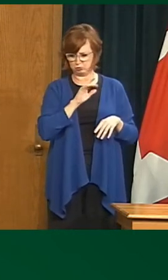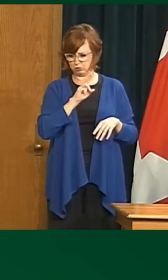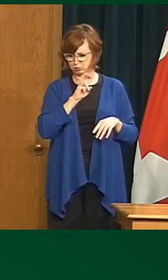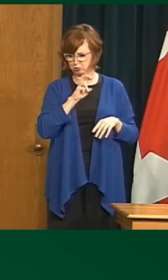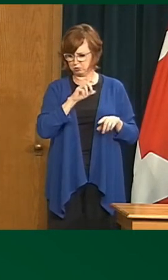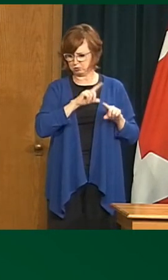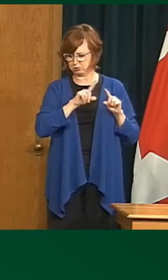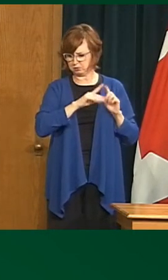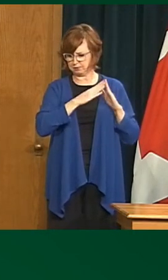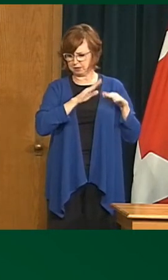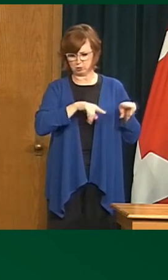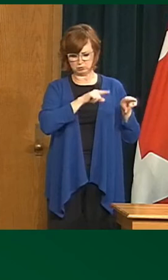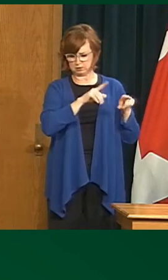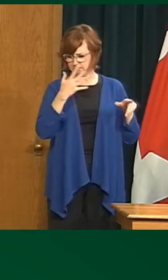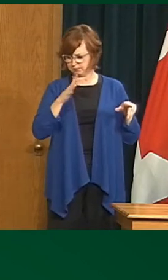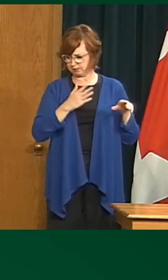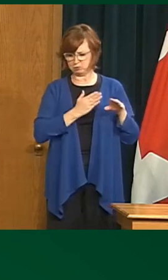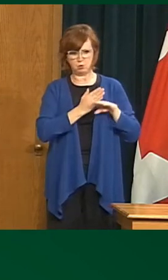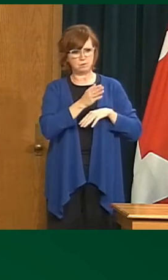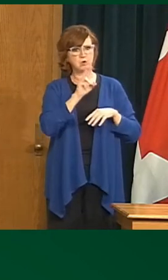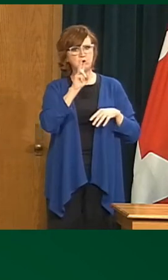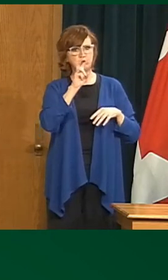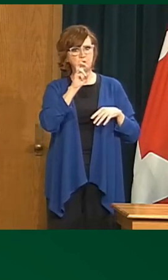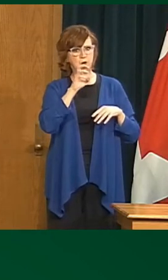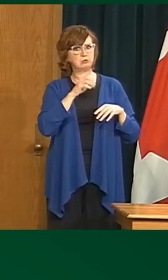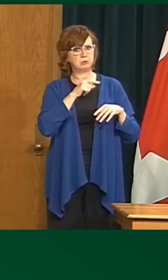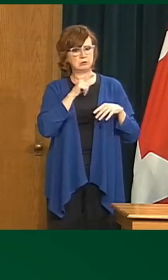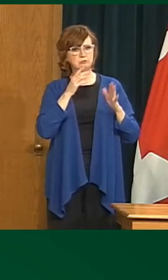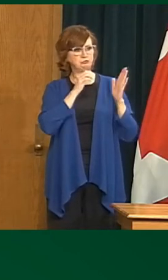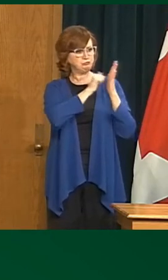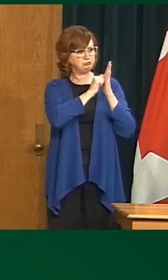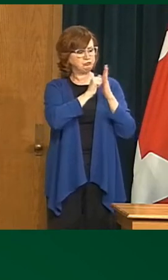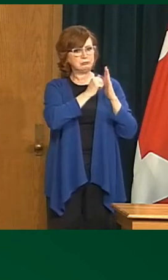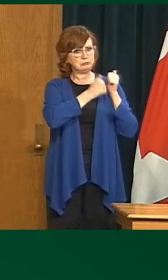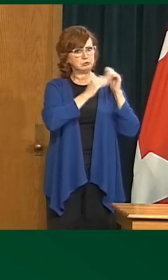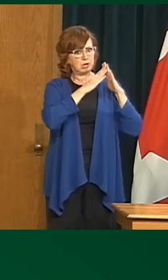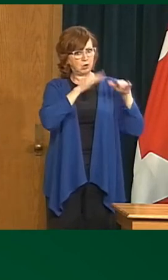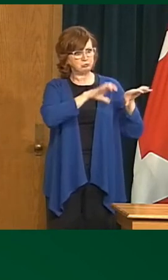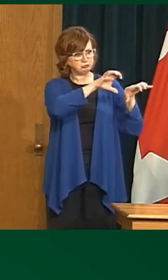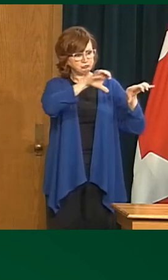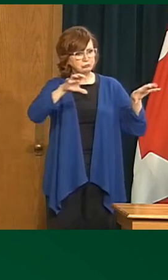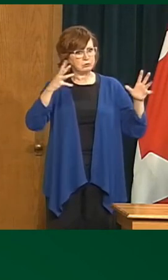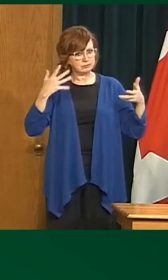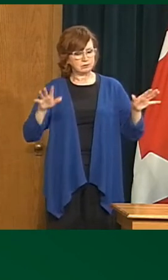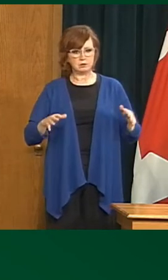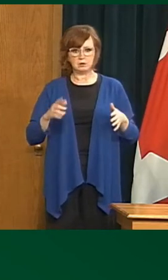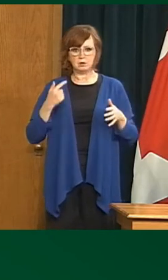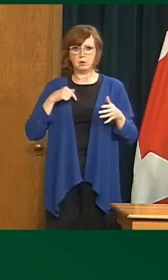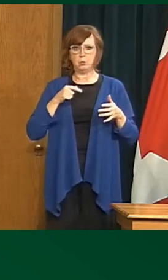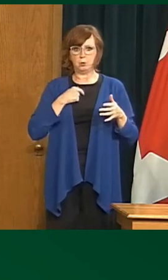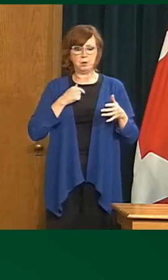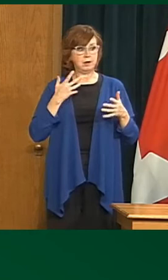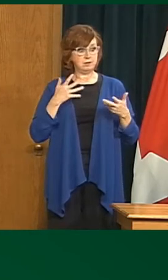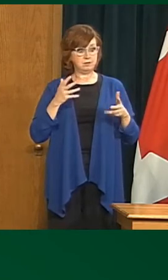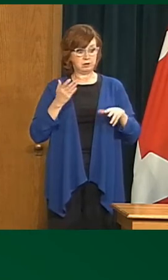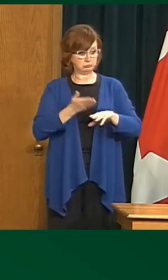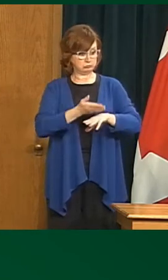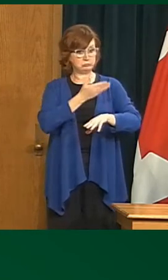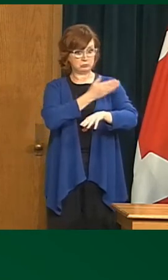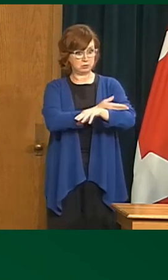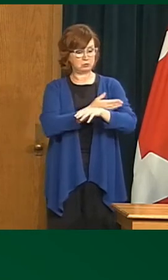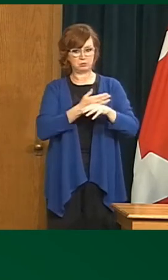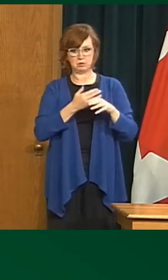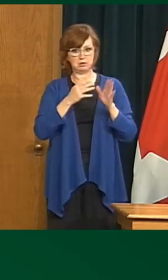will continue. And as you can see by the results in the north, we are making progress with respect to not just identifying the cases, but